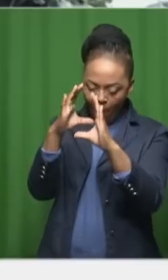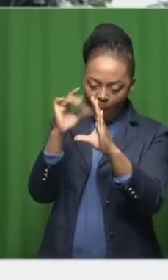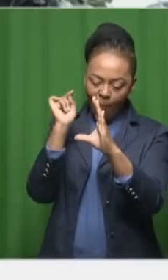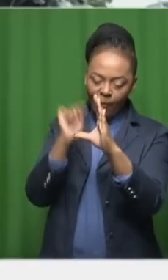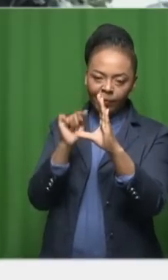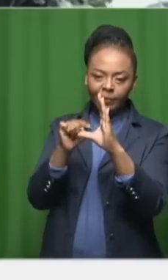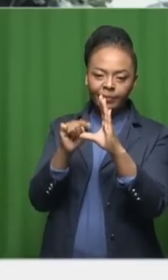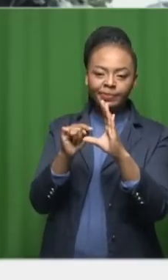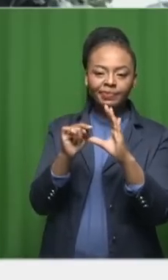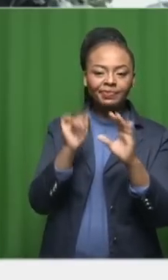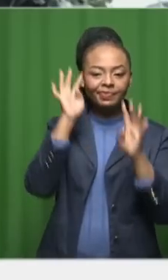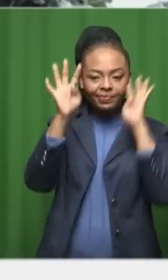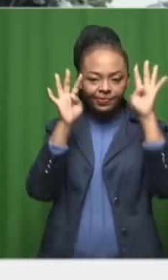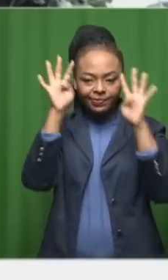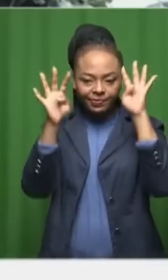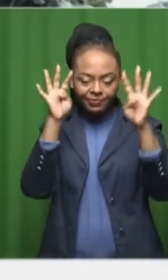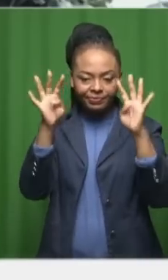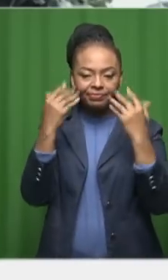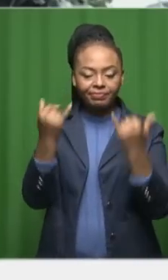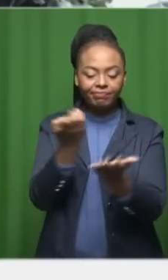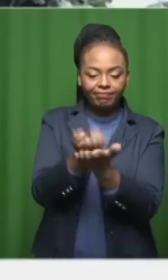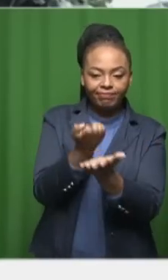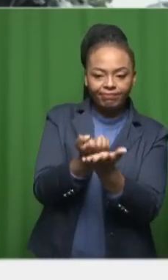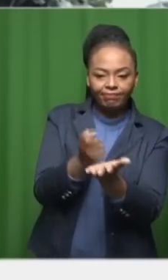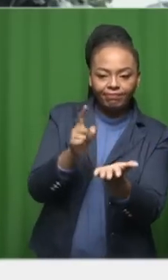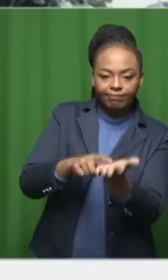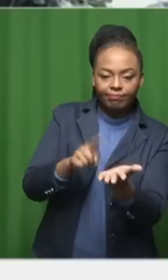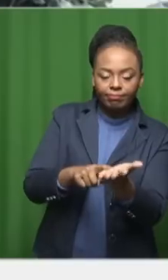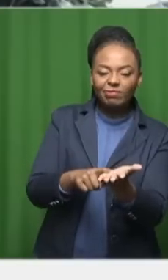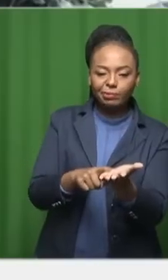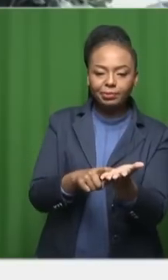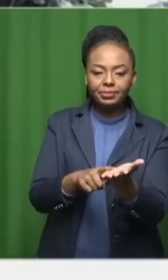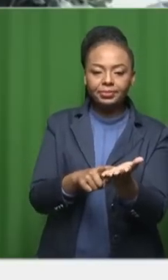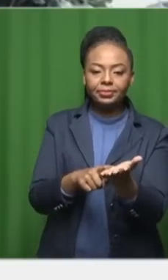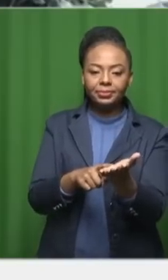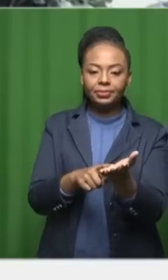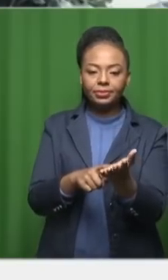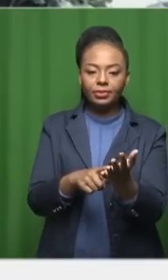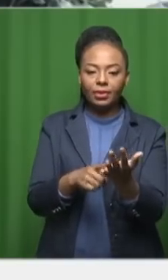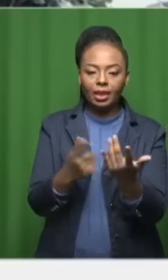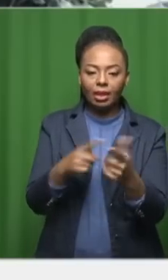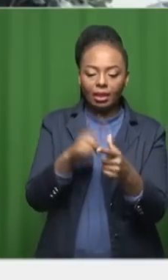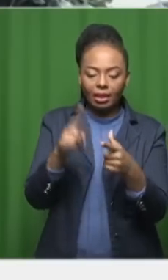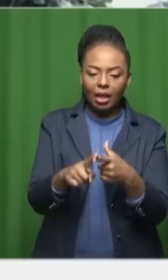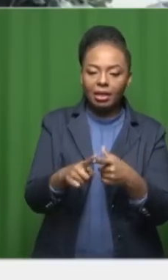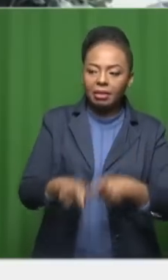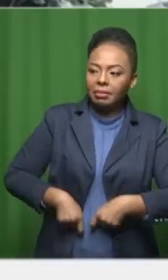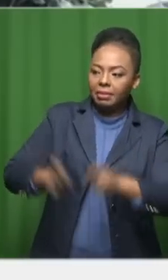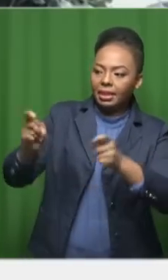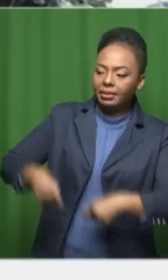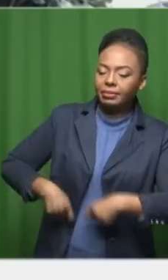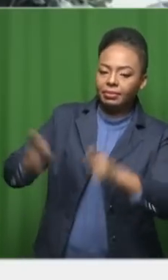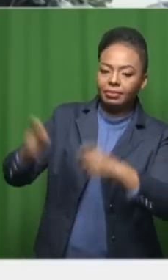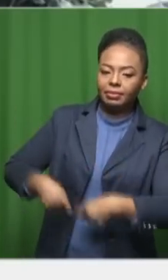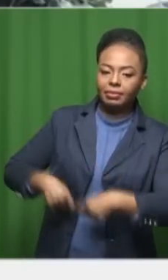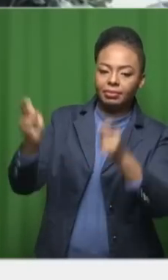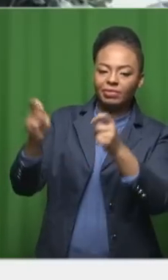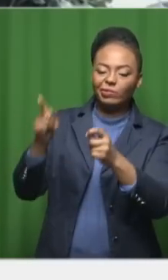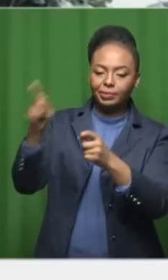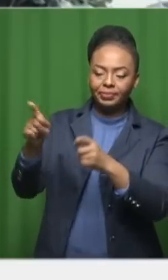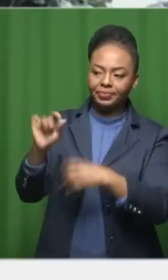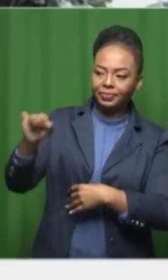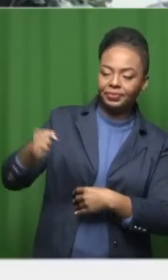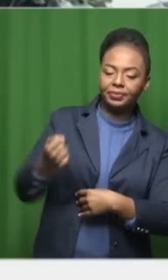to create an enabling economy rather than to spend huge amounts of money on